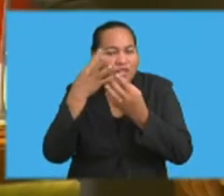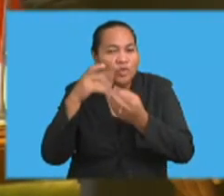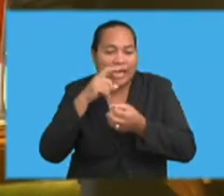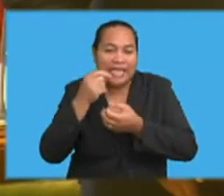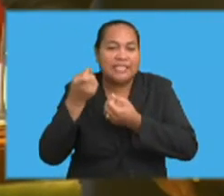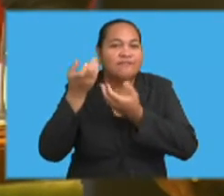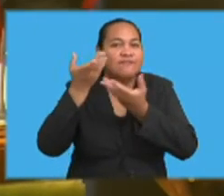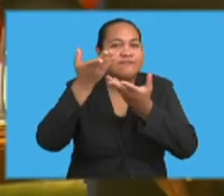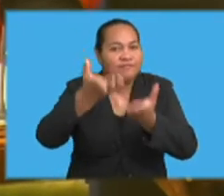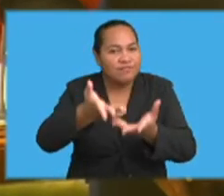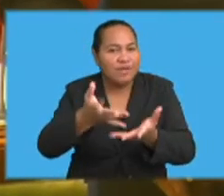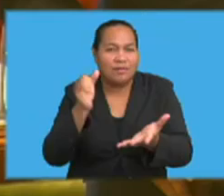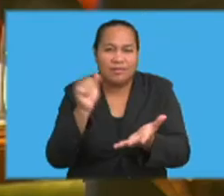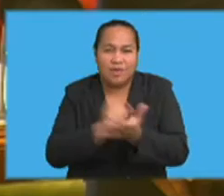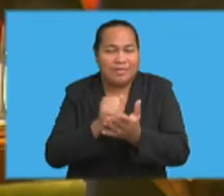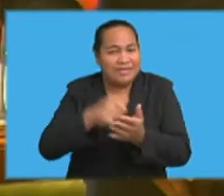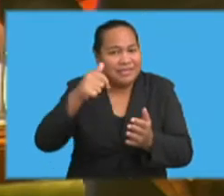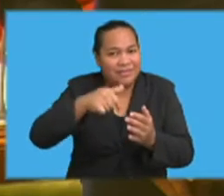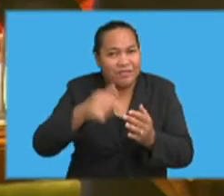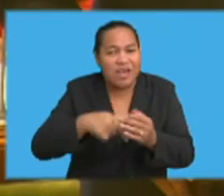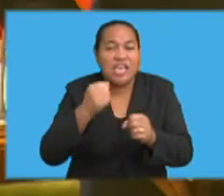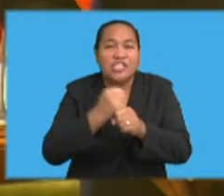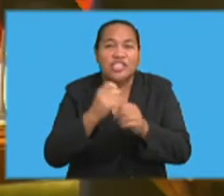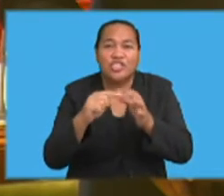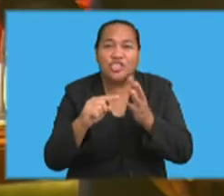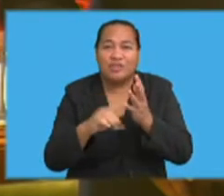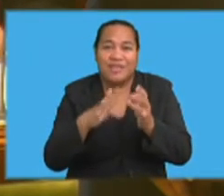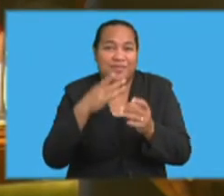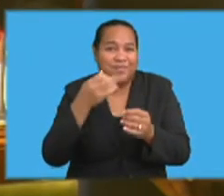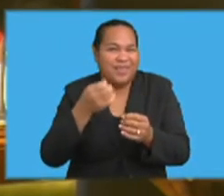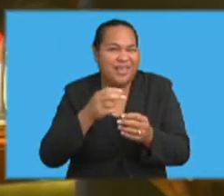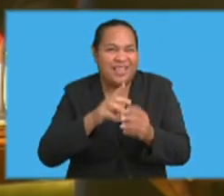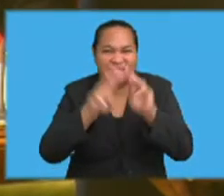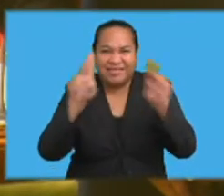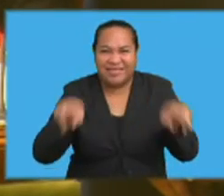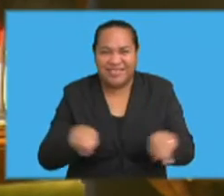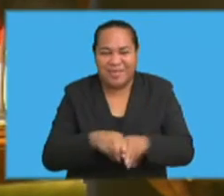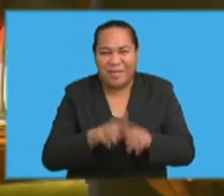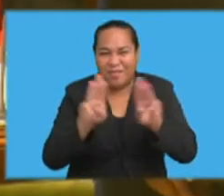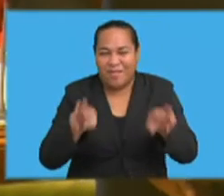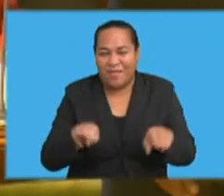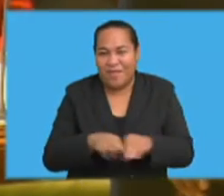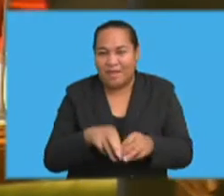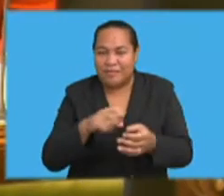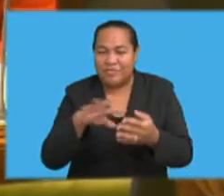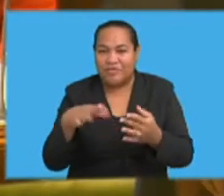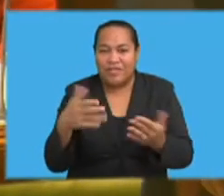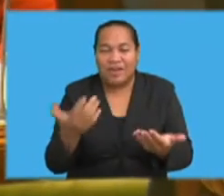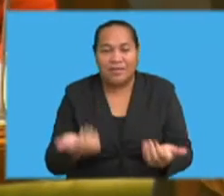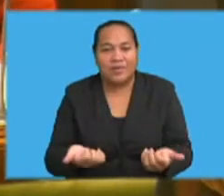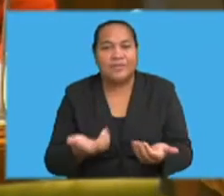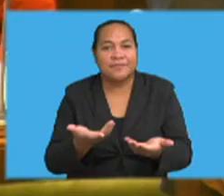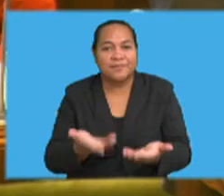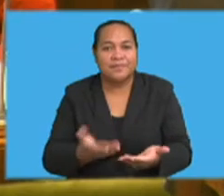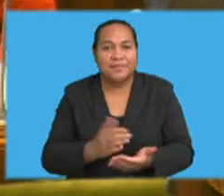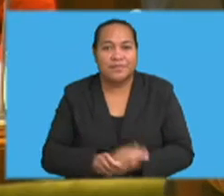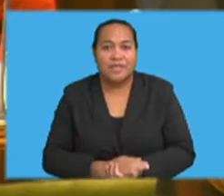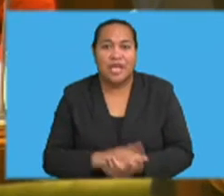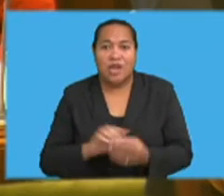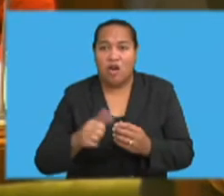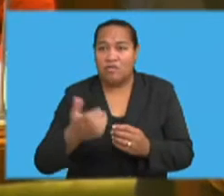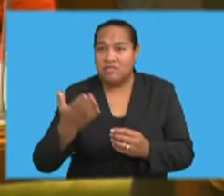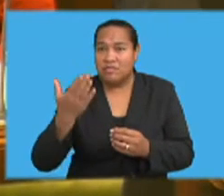precise, comprehensive geodetic framework, Madam Speaker. Madam Speaker, also in the last parliamentary session, Honourable Dulaki Brata